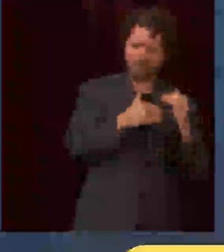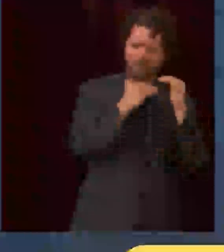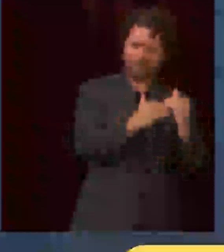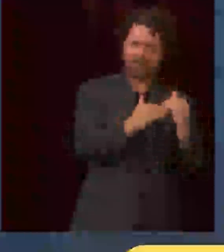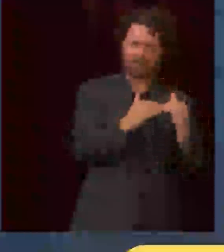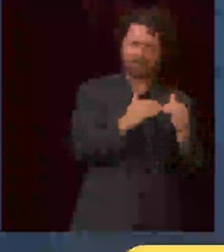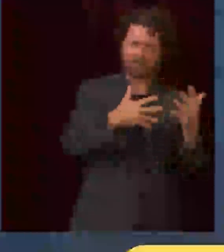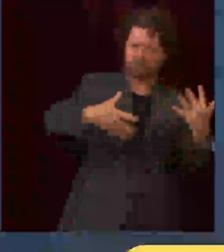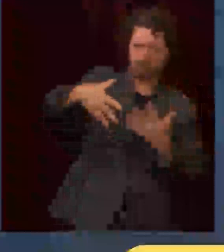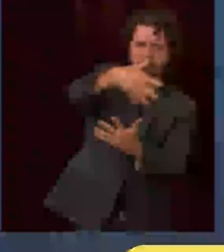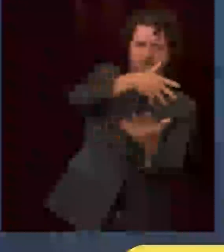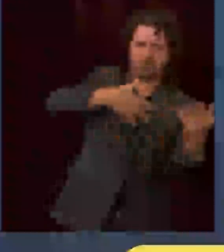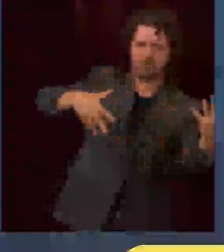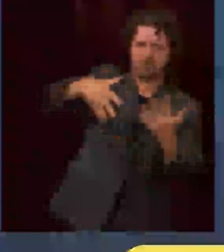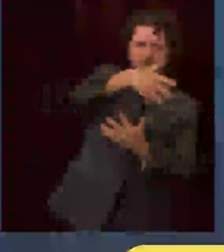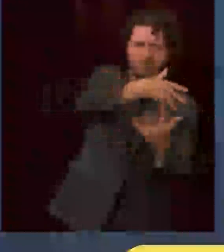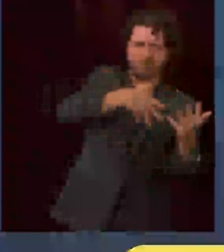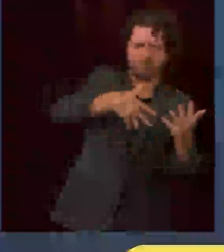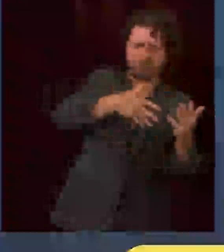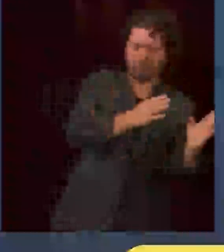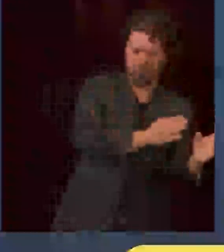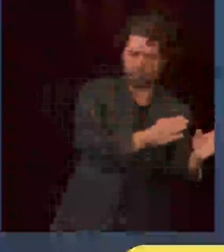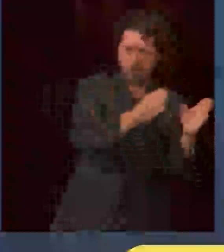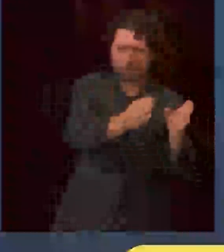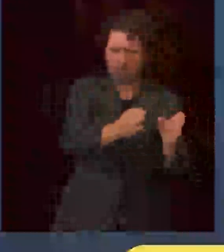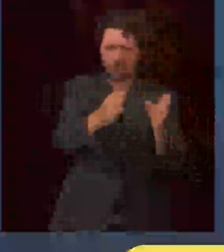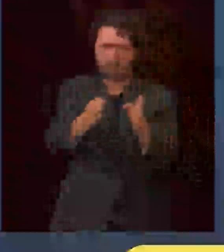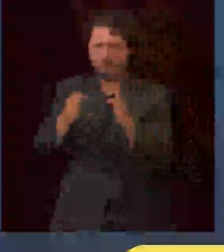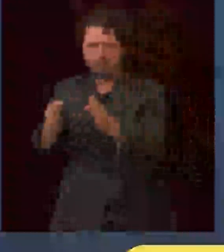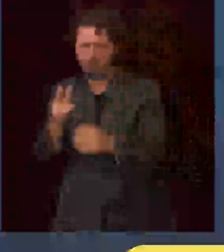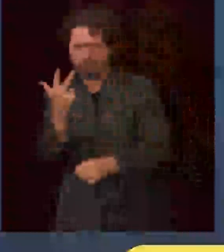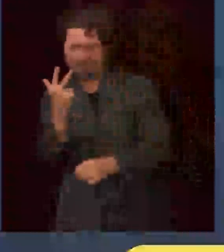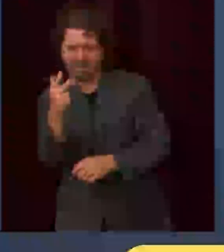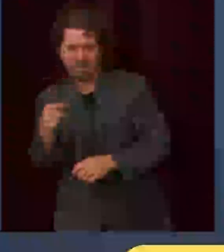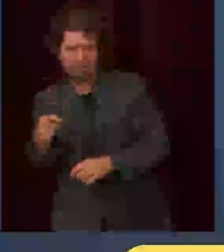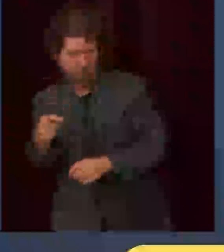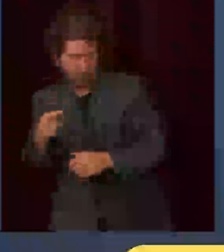They continue as they were, except for the ability